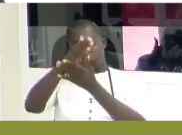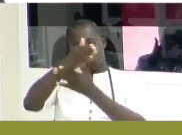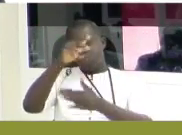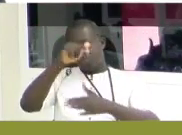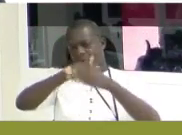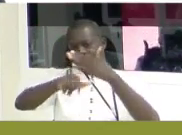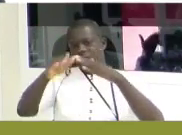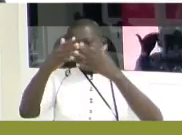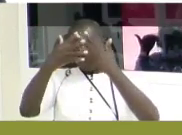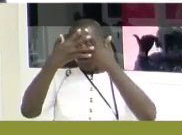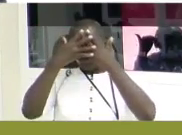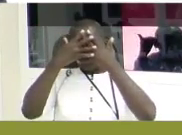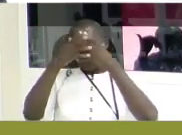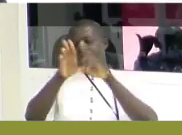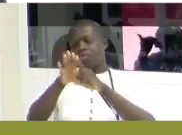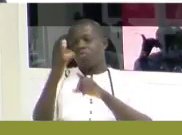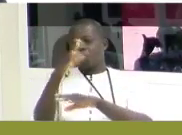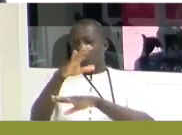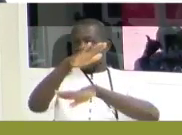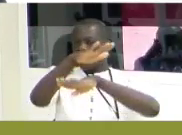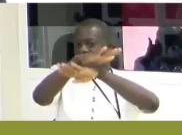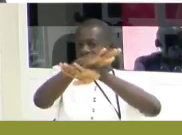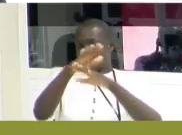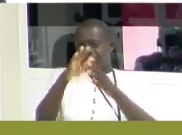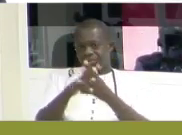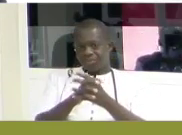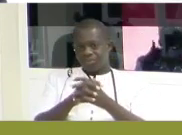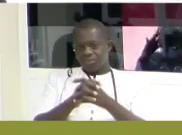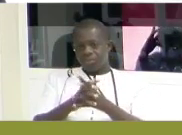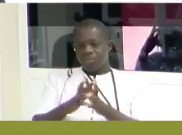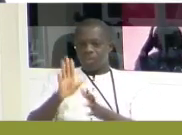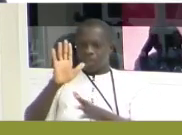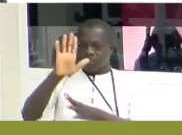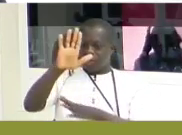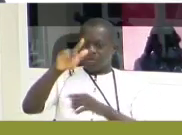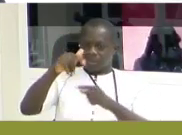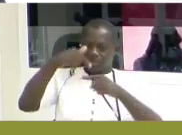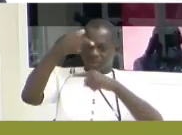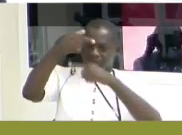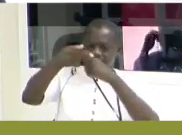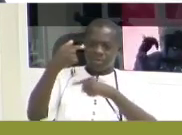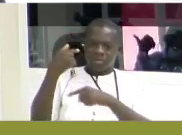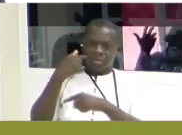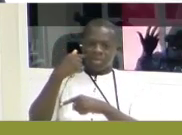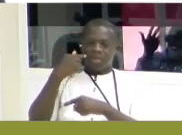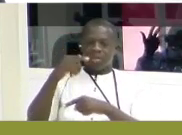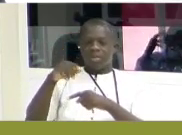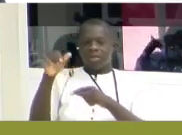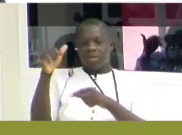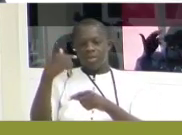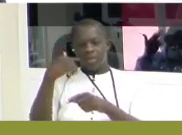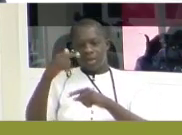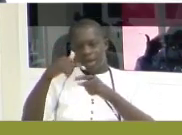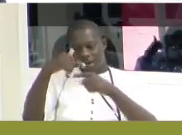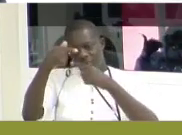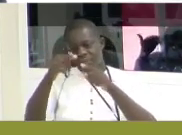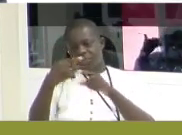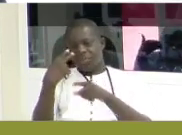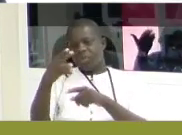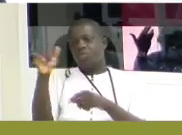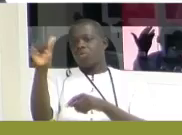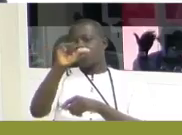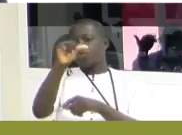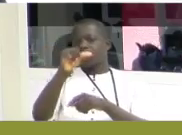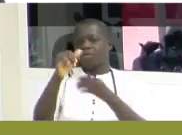since from the evening. So, but later on, the next day, day after, we started seeing some faces. A few